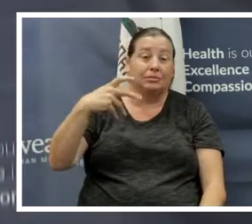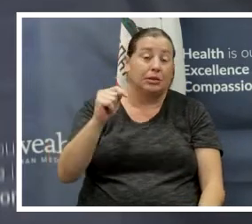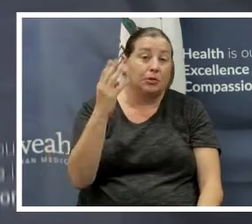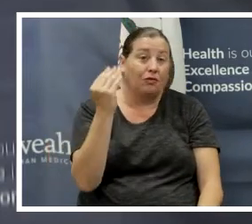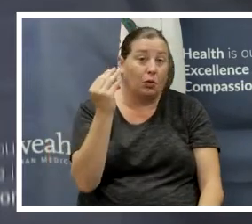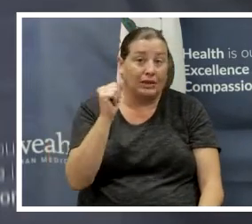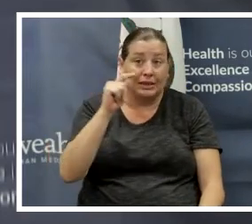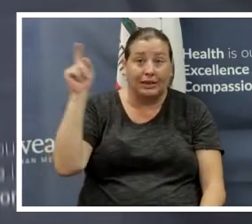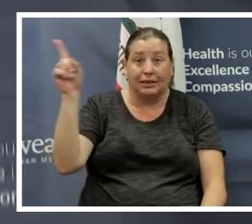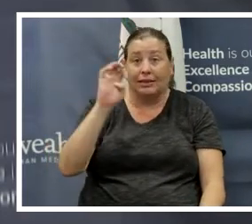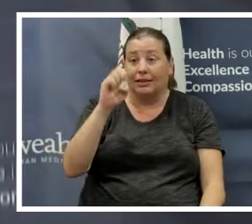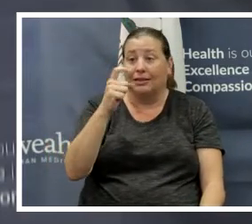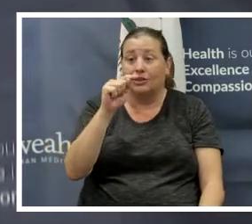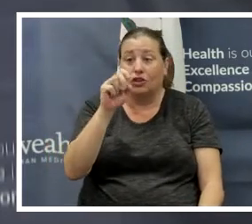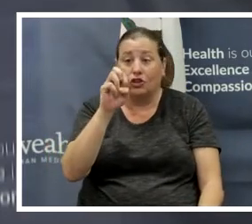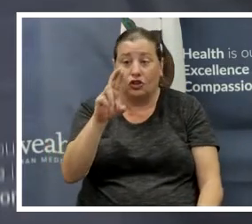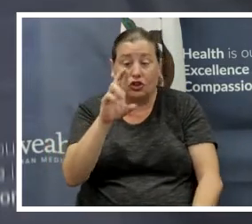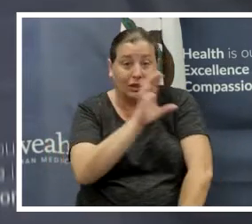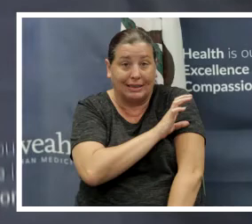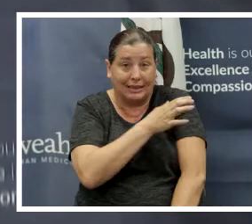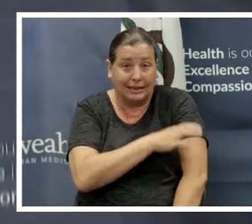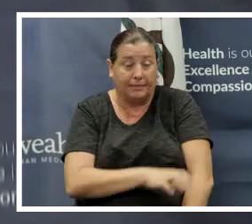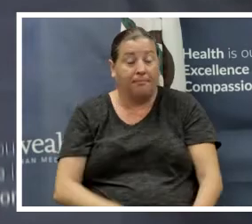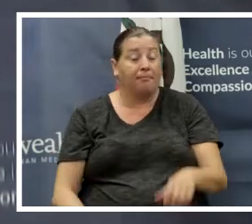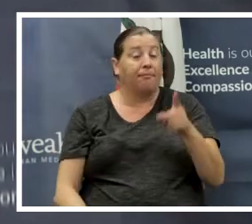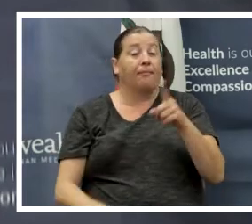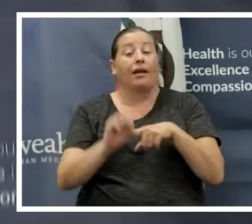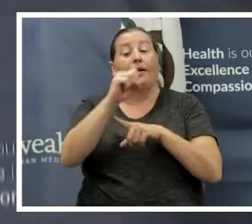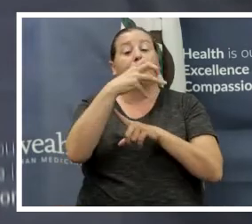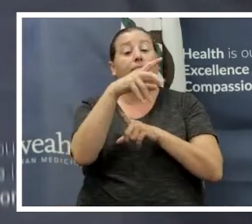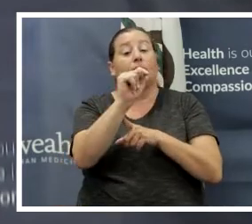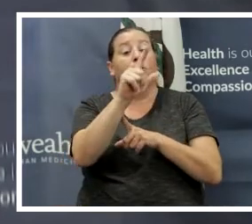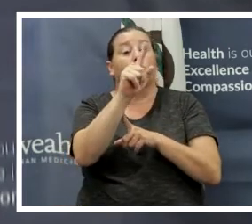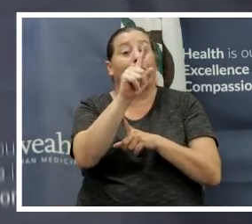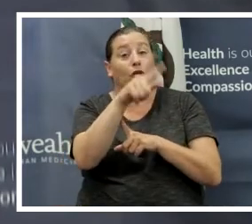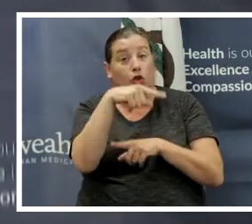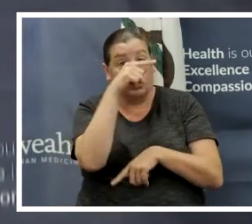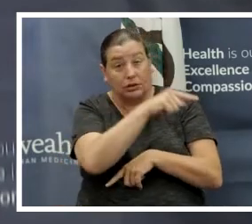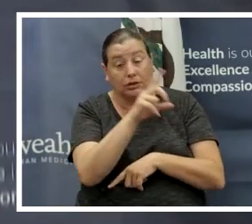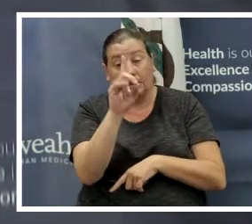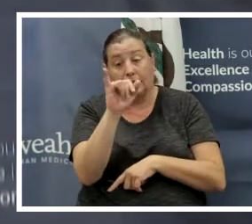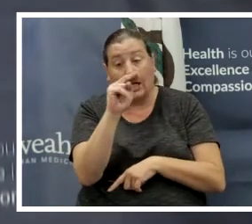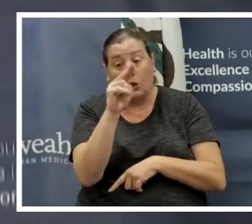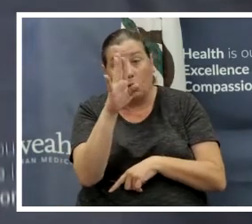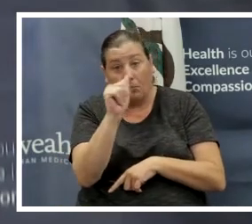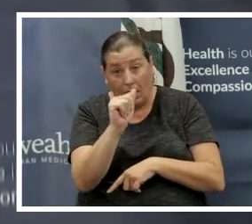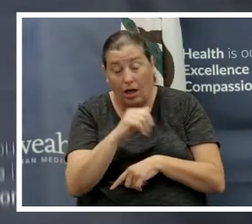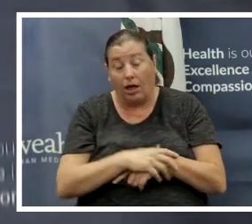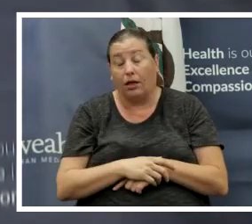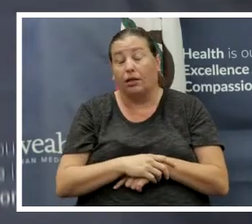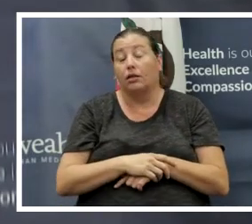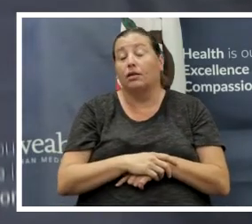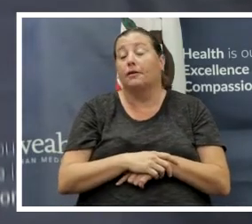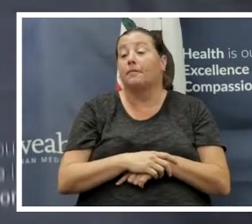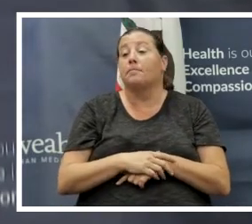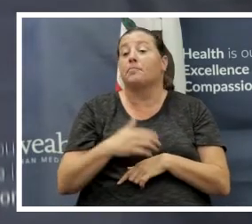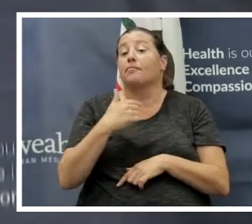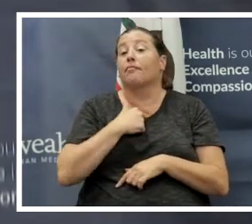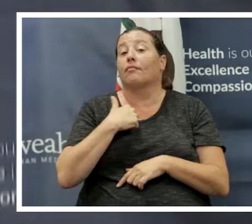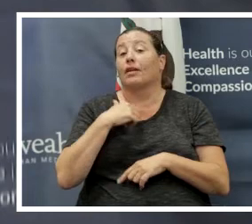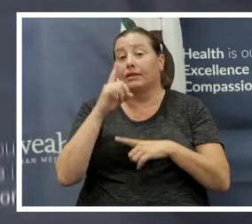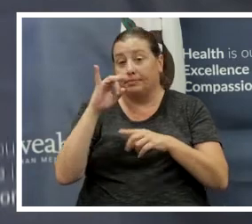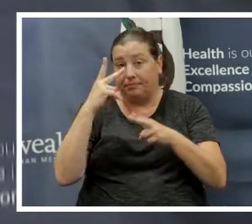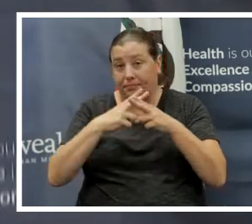Exeter clinic. On September 21st, we started that at the Dainuba clinic. I mentioned we'll be deploying those